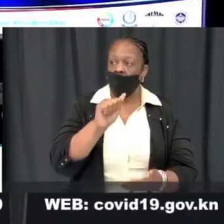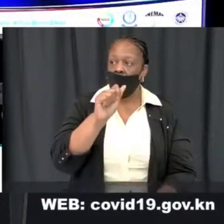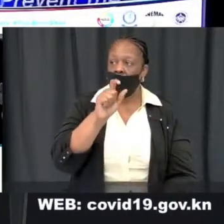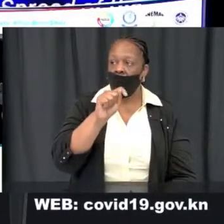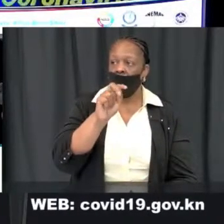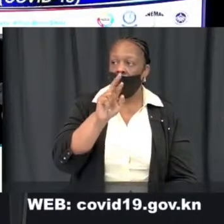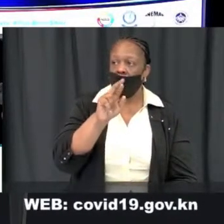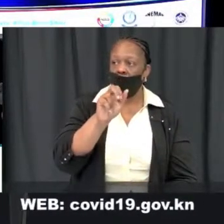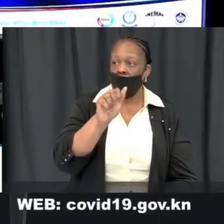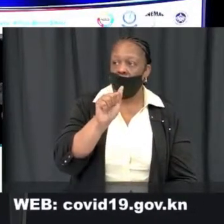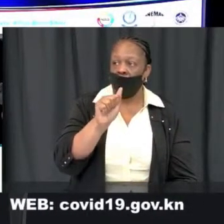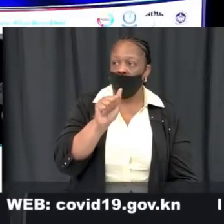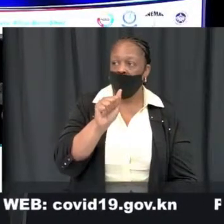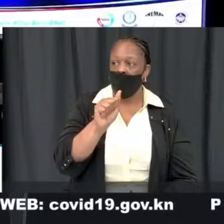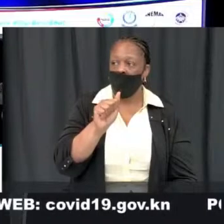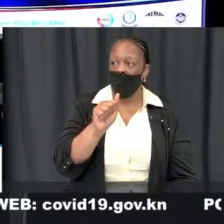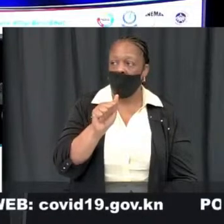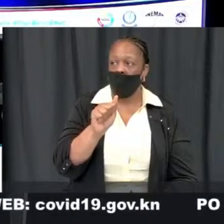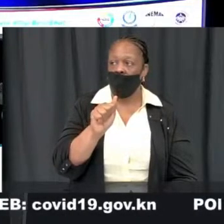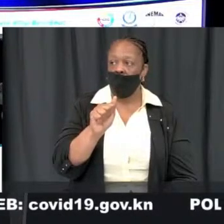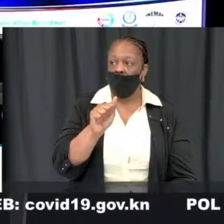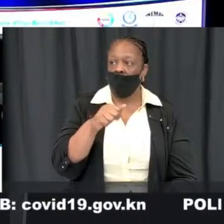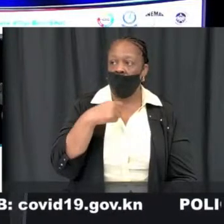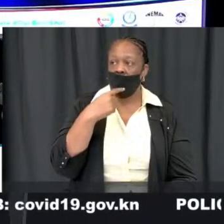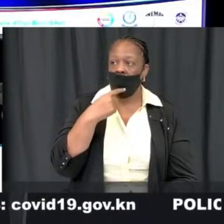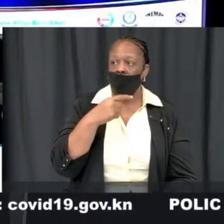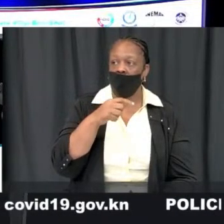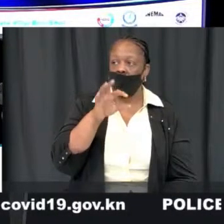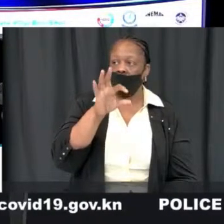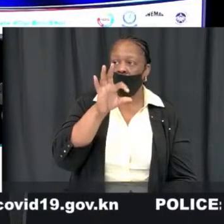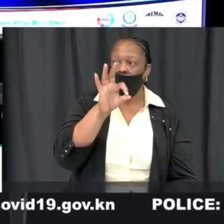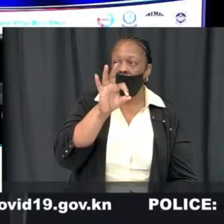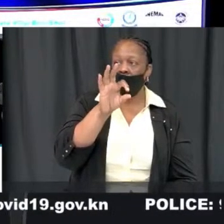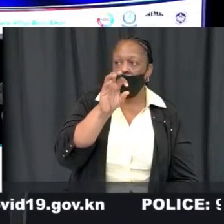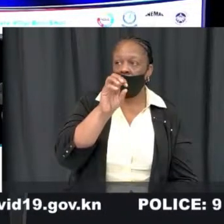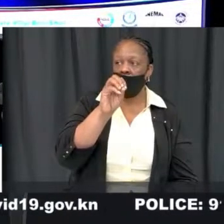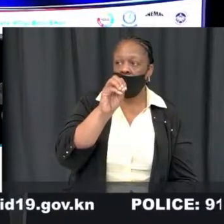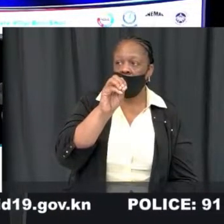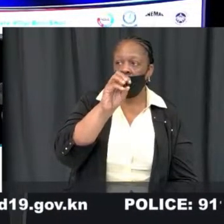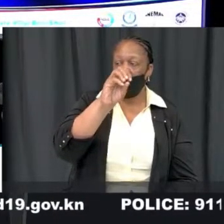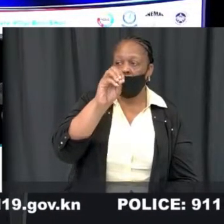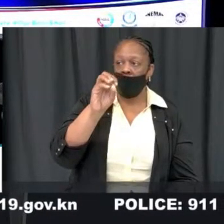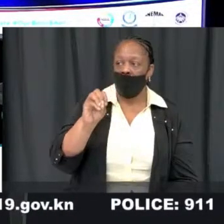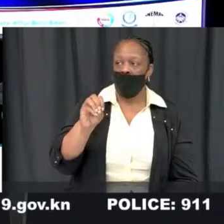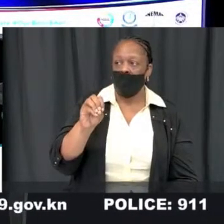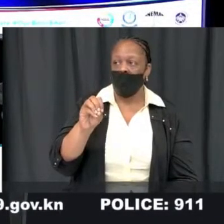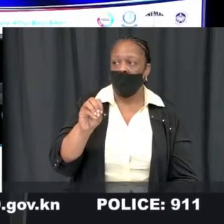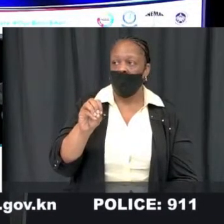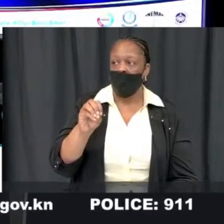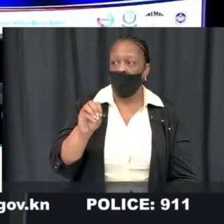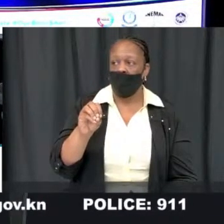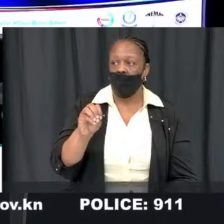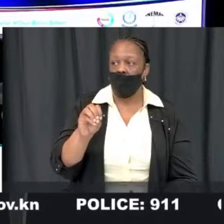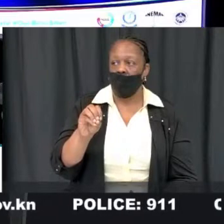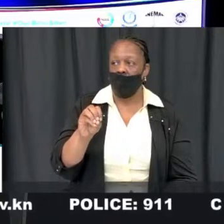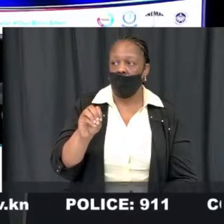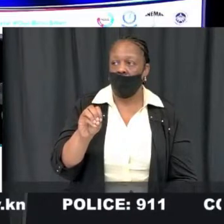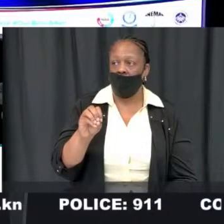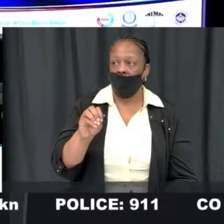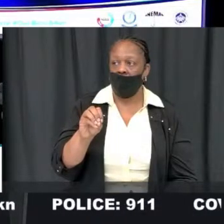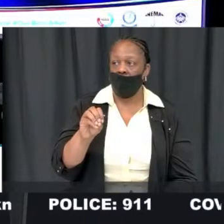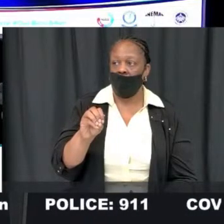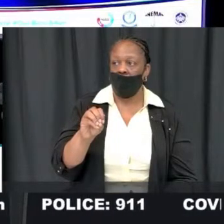AstraZeneca vaccine showed a 92% effectiveness against the Delta variant and